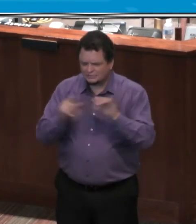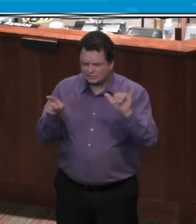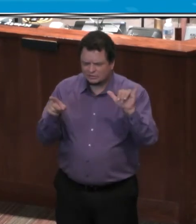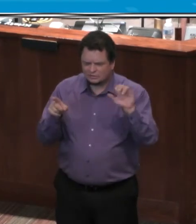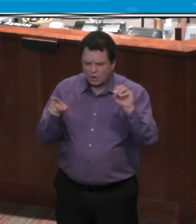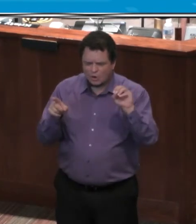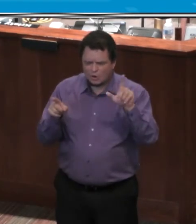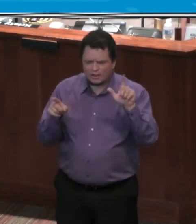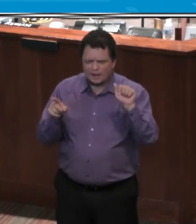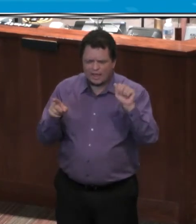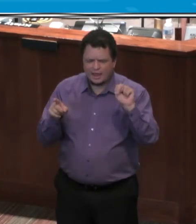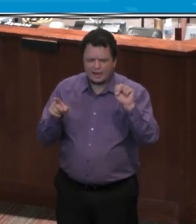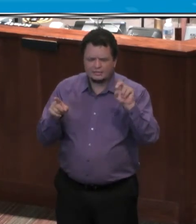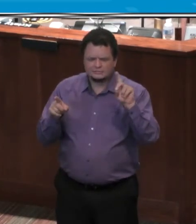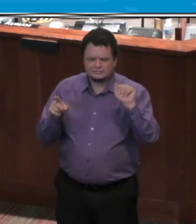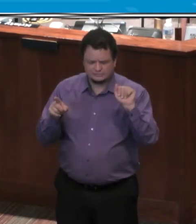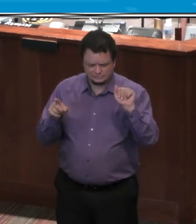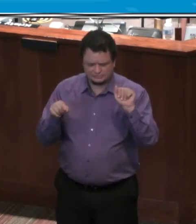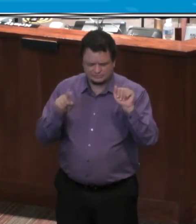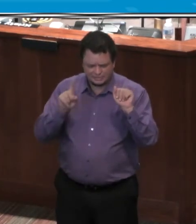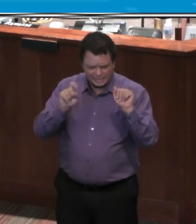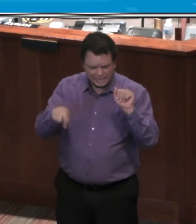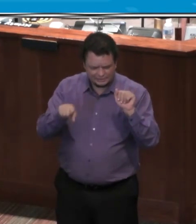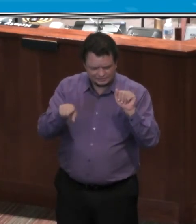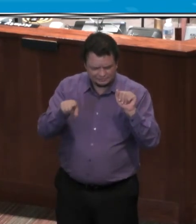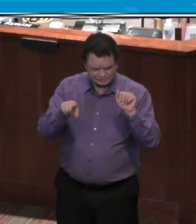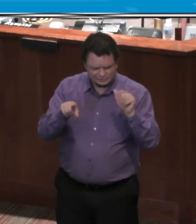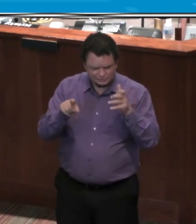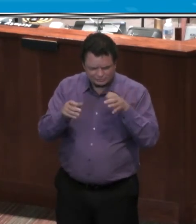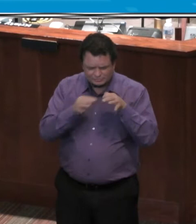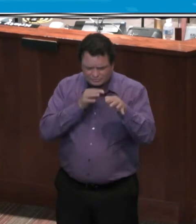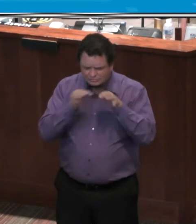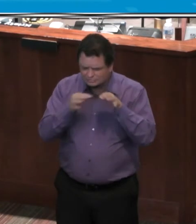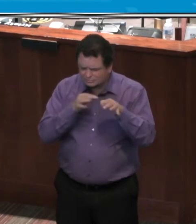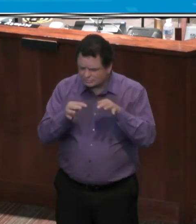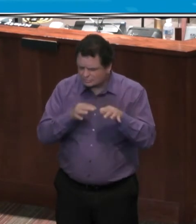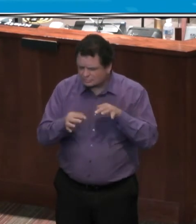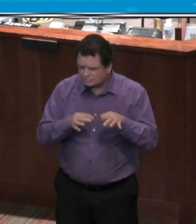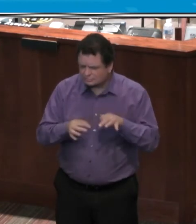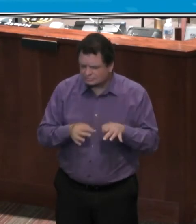comments about this program, please?